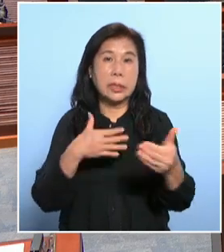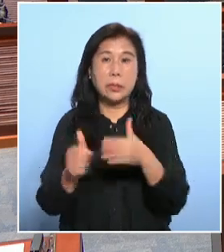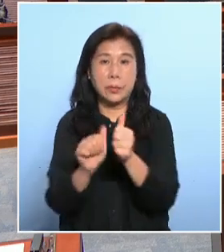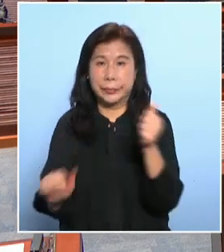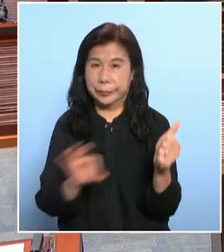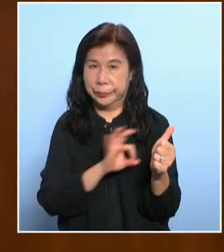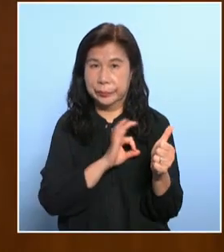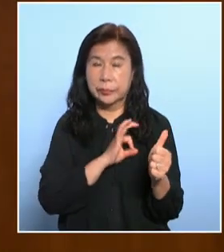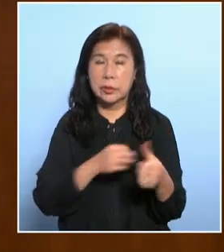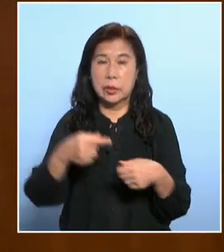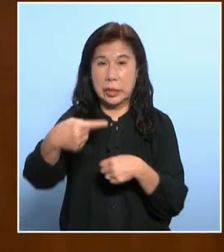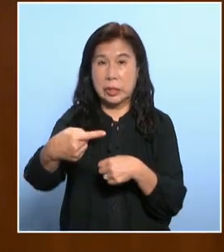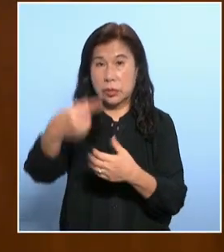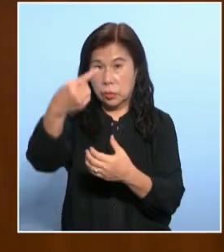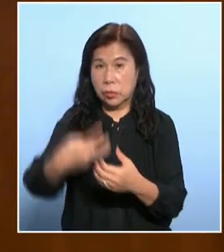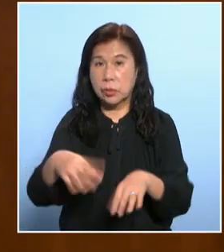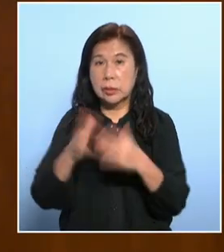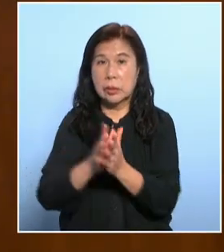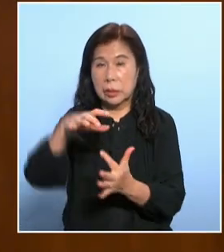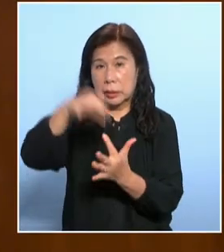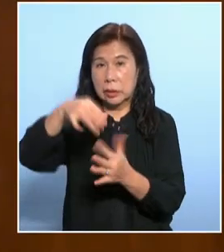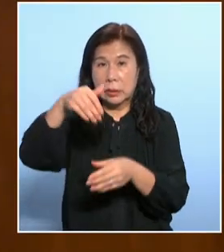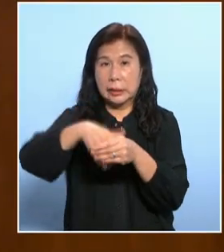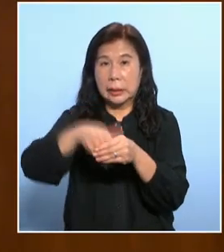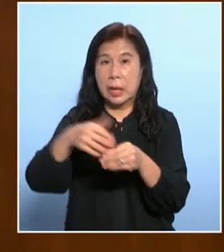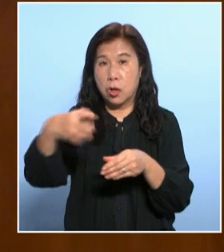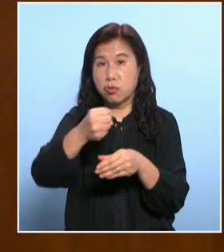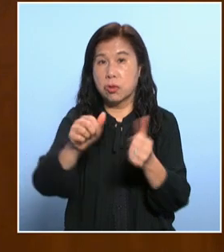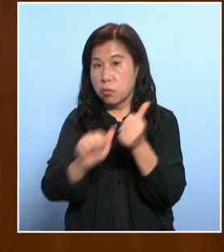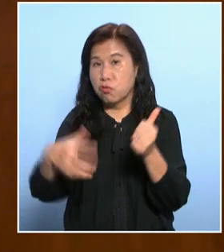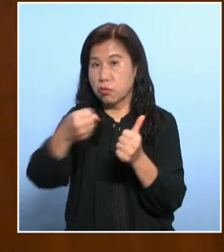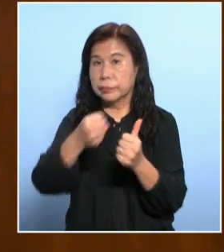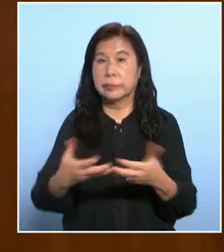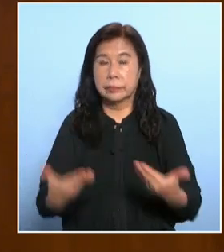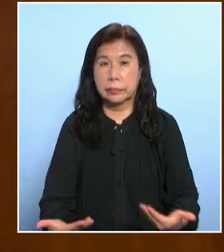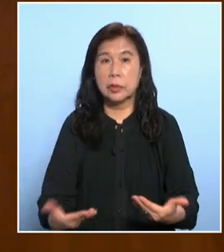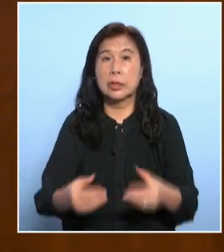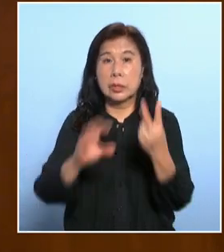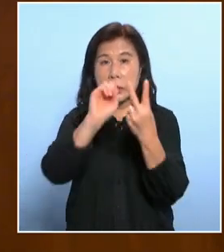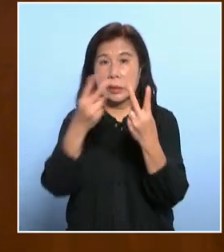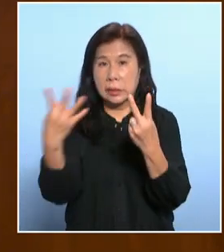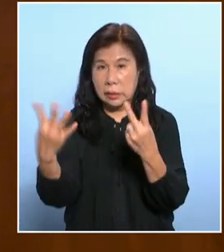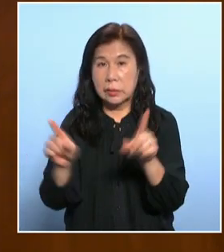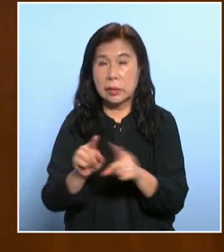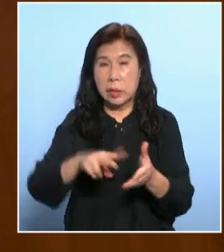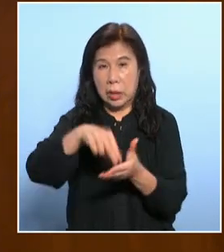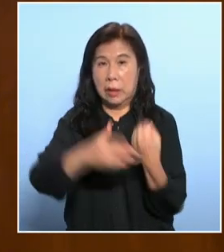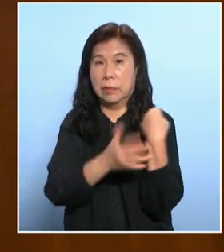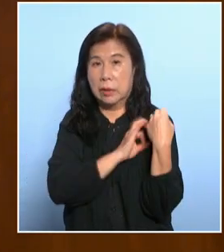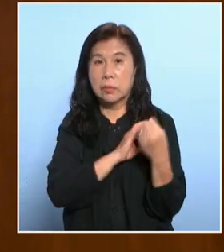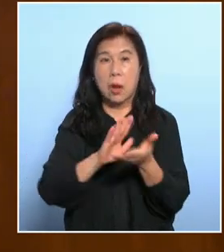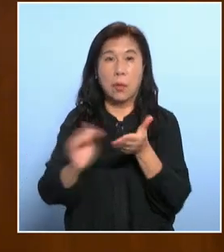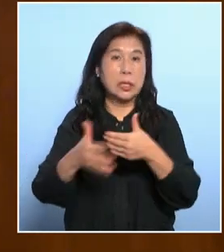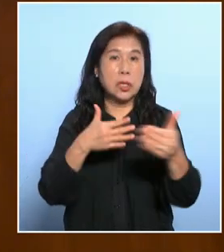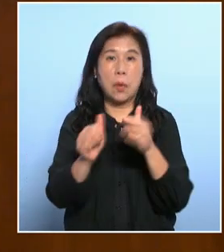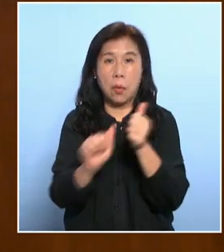I call to order the meeting of Panel on Health Services. Agenda item number 1, election of chairman and deputy chairman. Now we